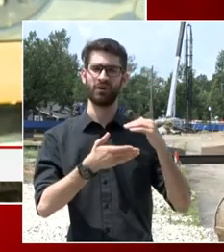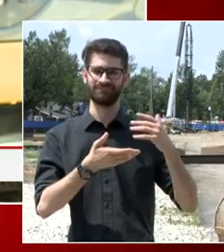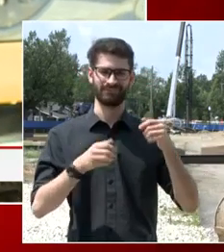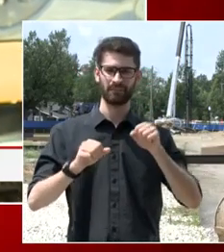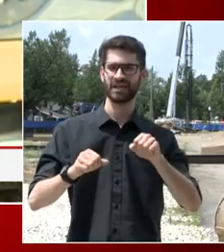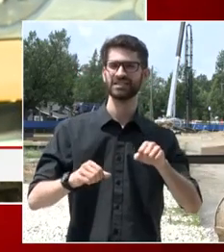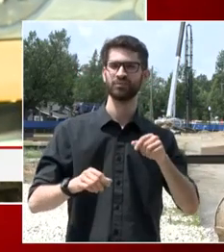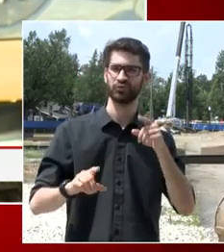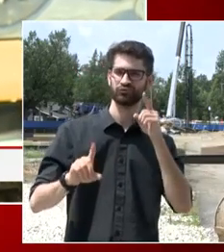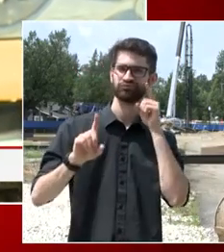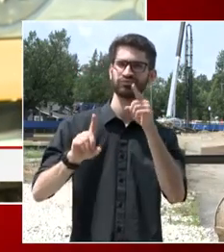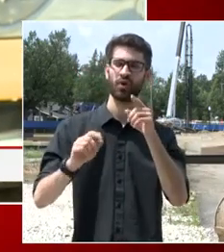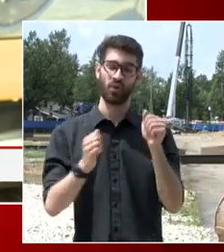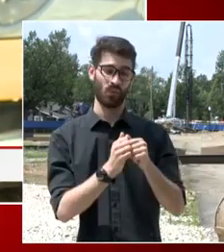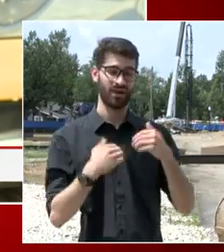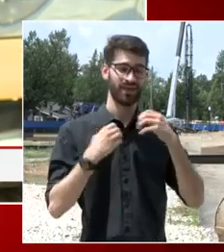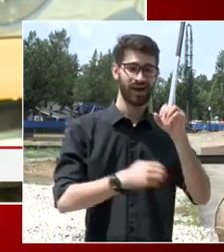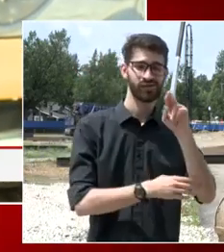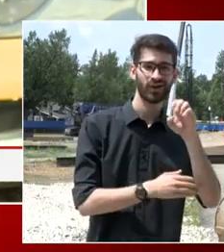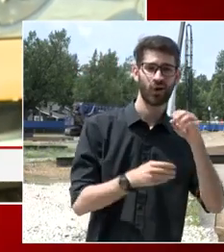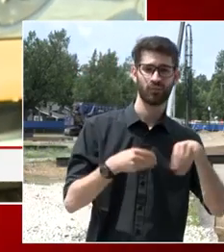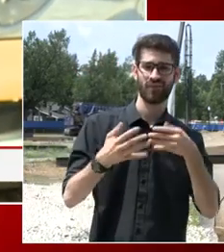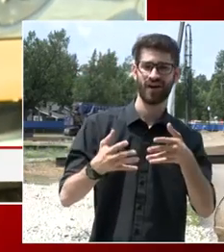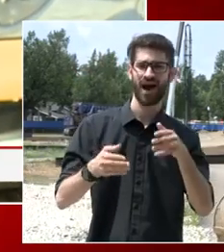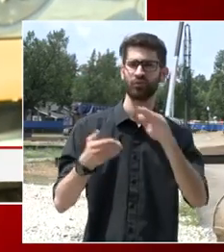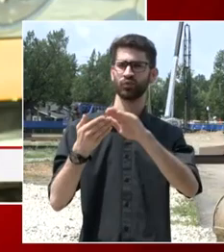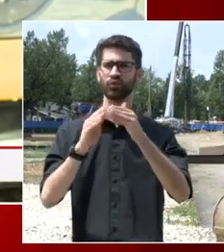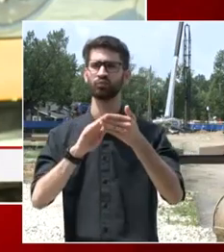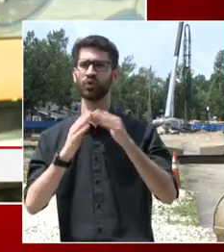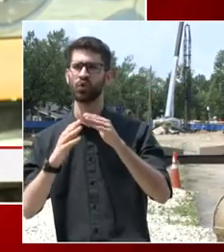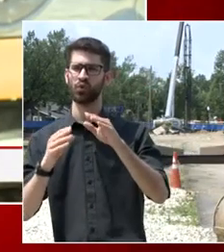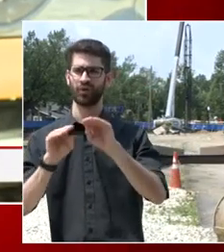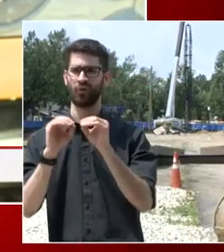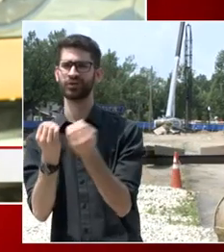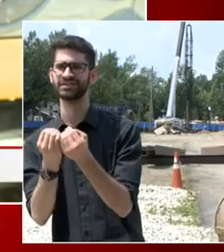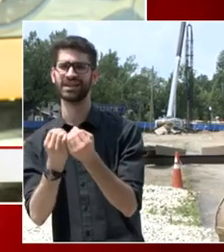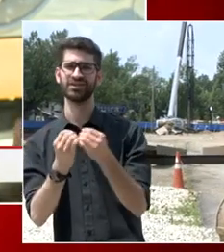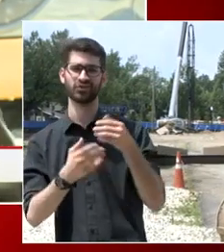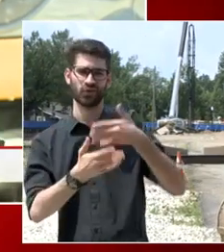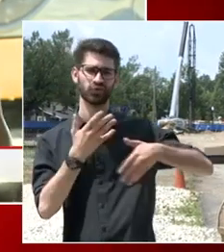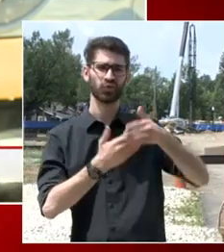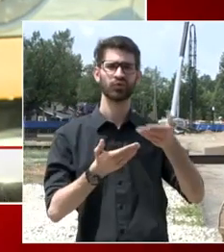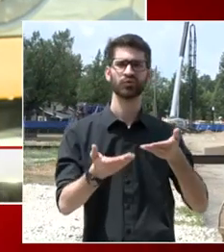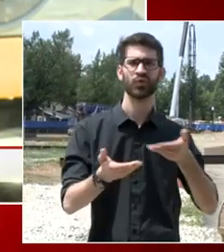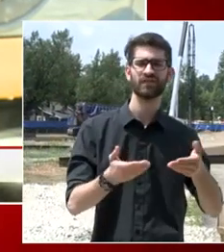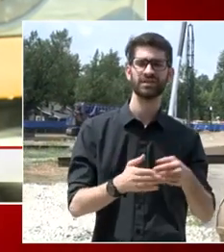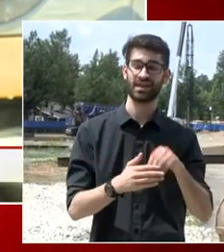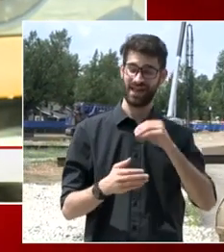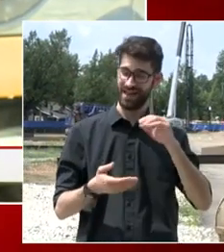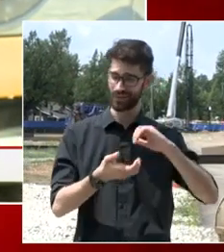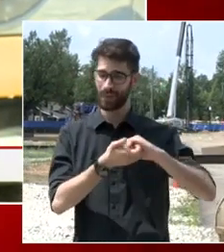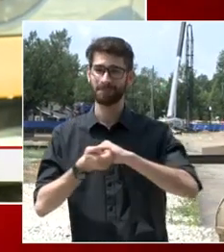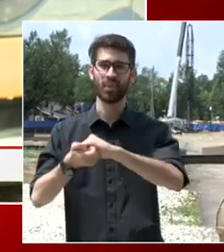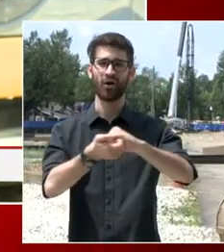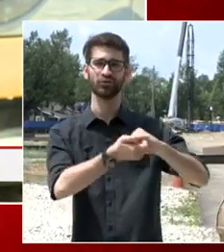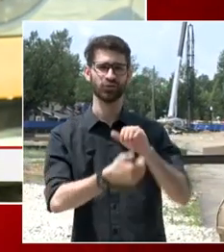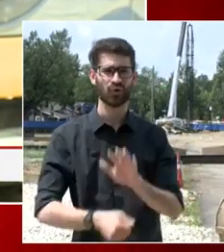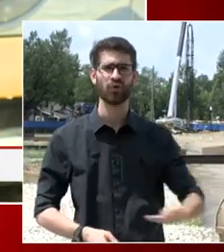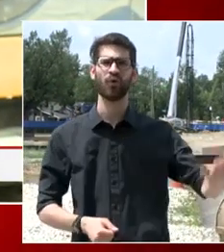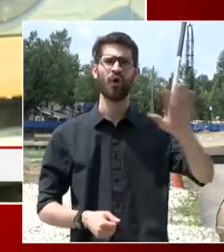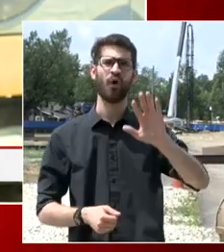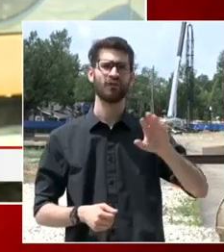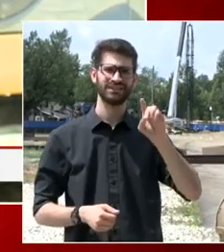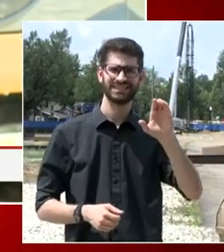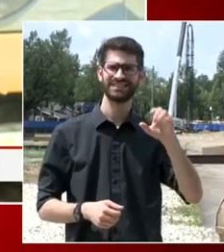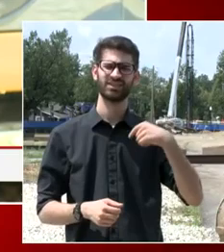we have with healthcare providers, with community-based organizations, social service organizations, and our partners throughout the region, because we know so